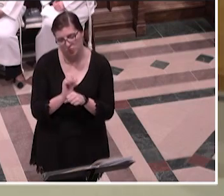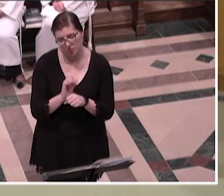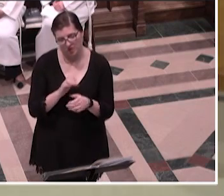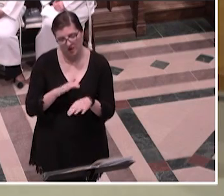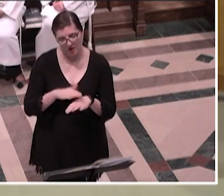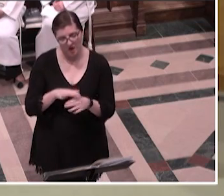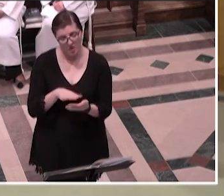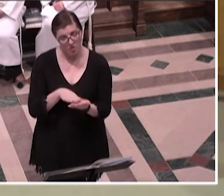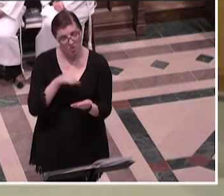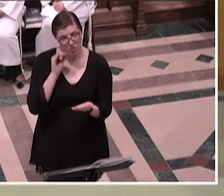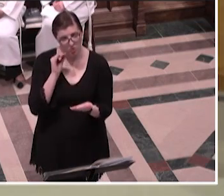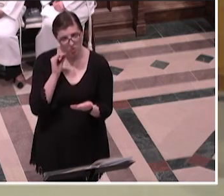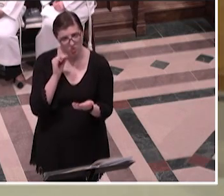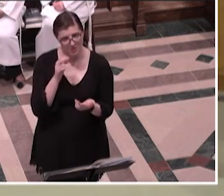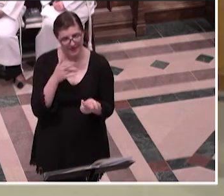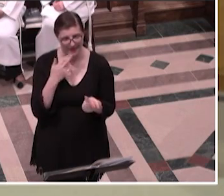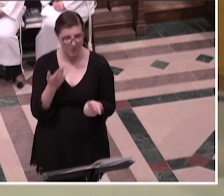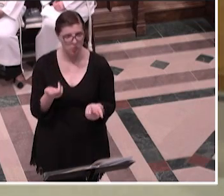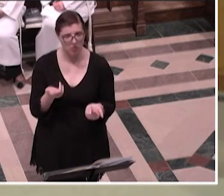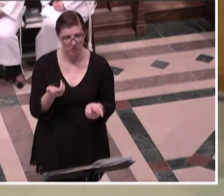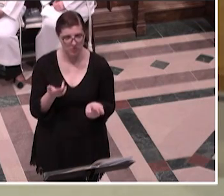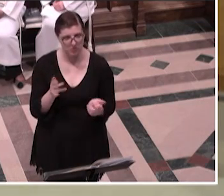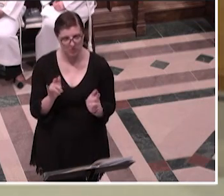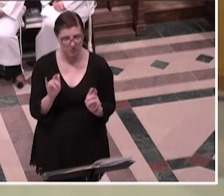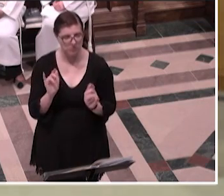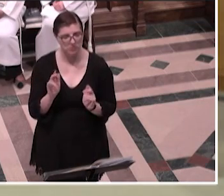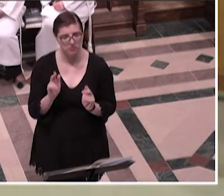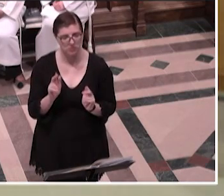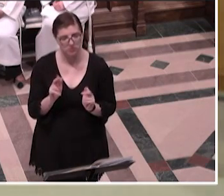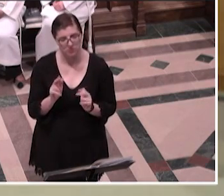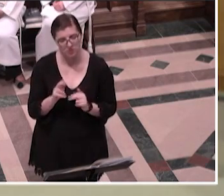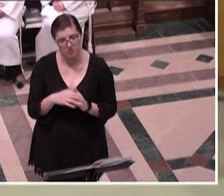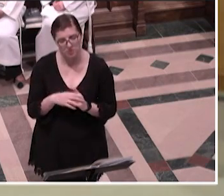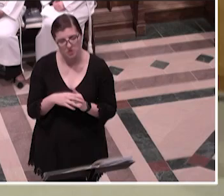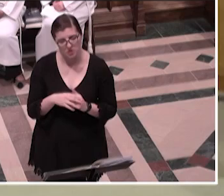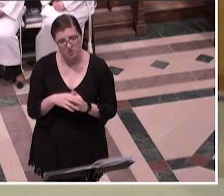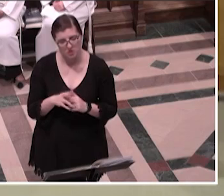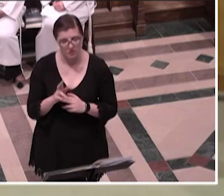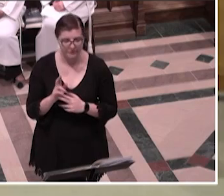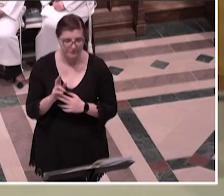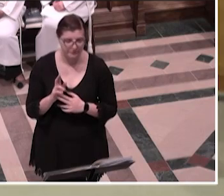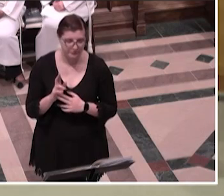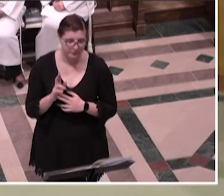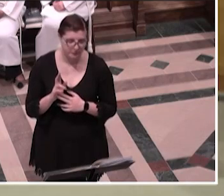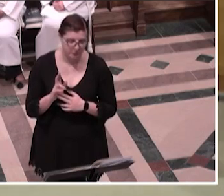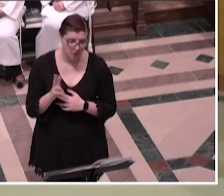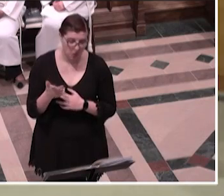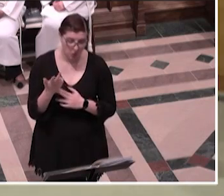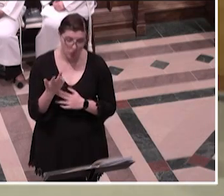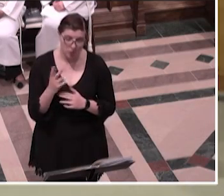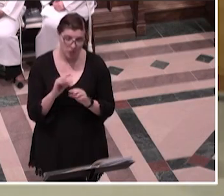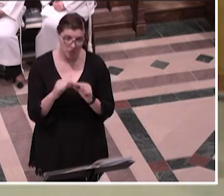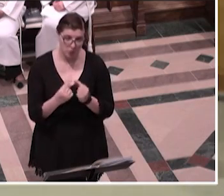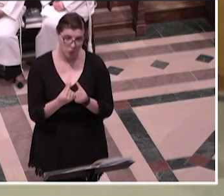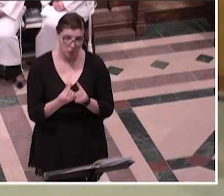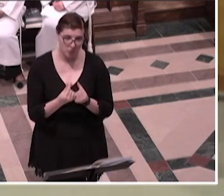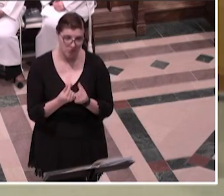ignorance, Cusa identifies three groups of ignorant people in their search for God.